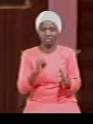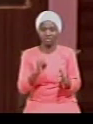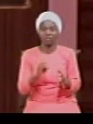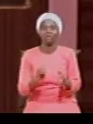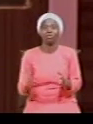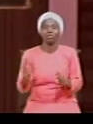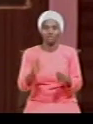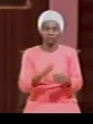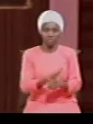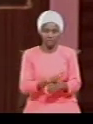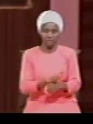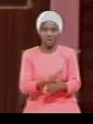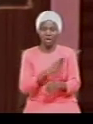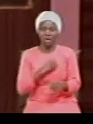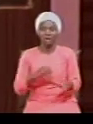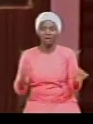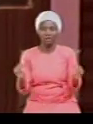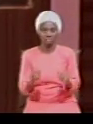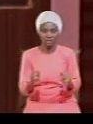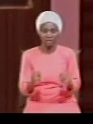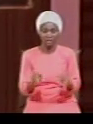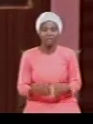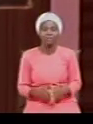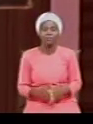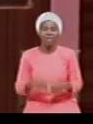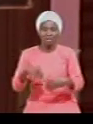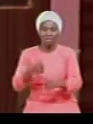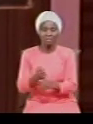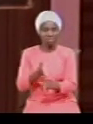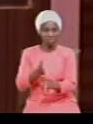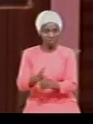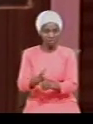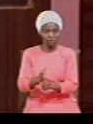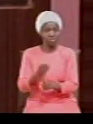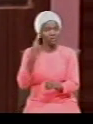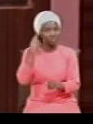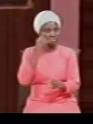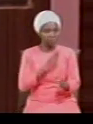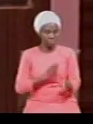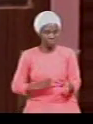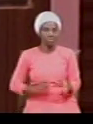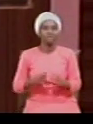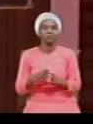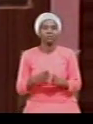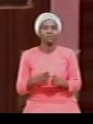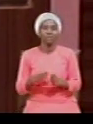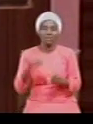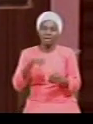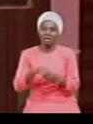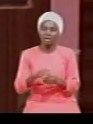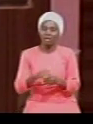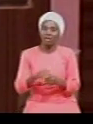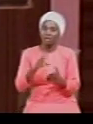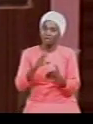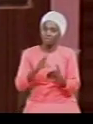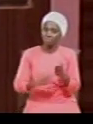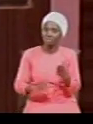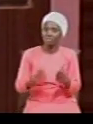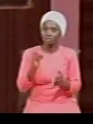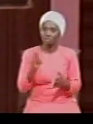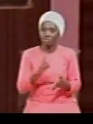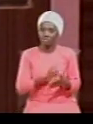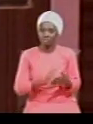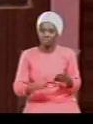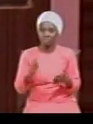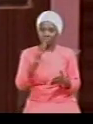actually, it was meant directly for Christ. Mark chapter 12, verse